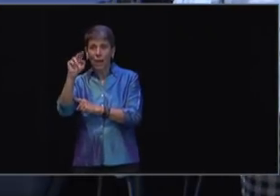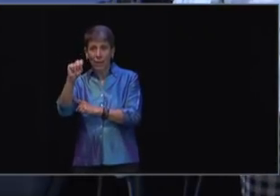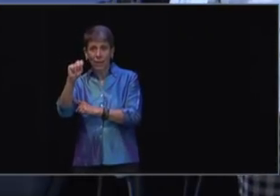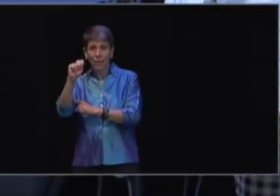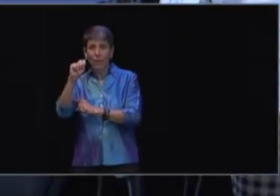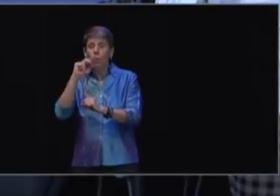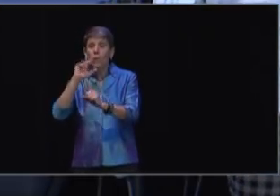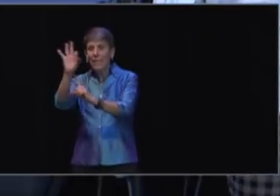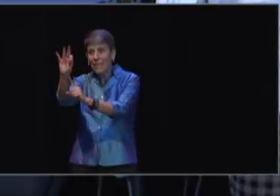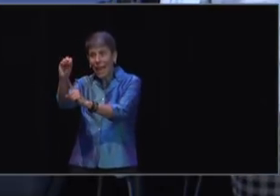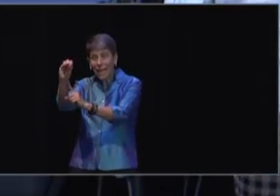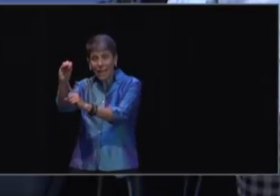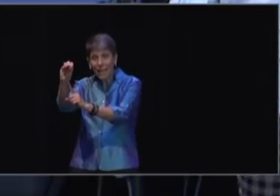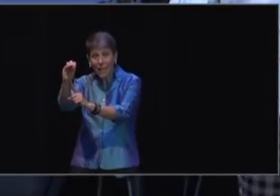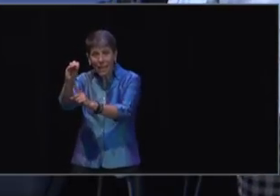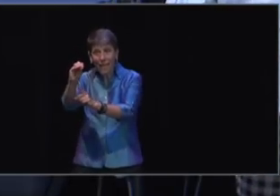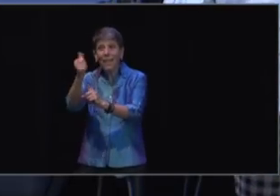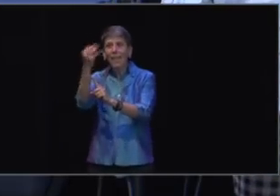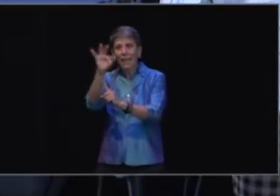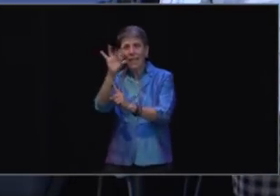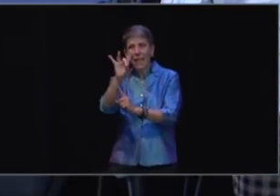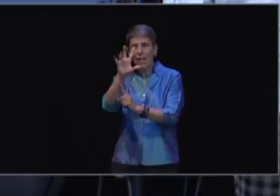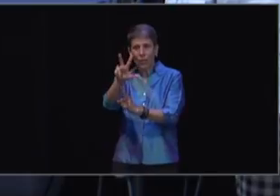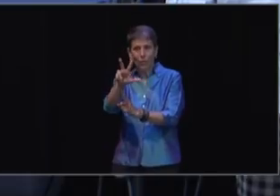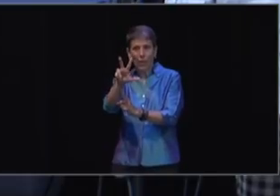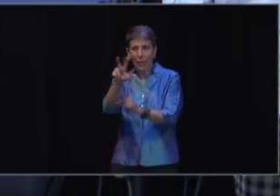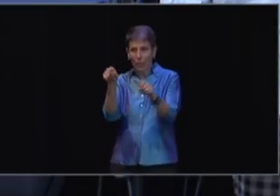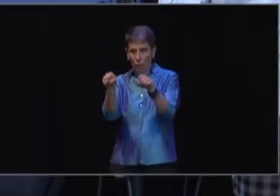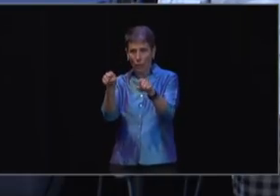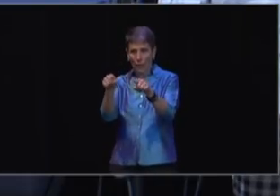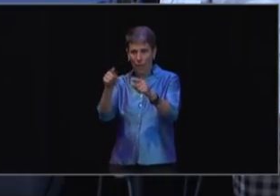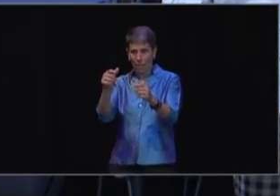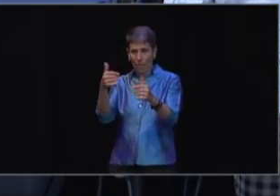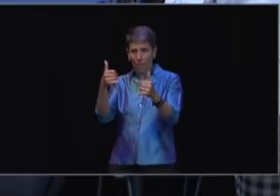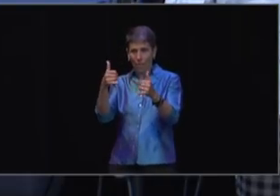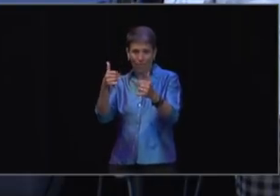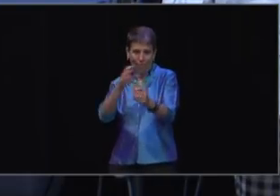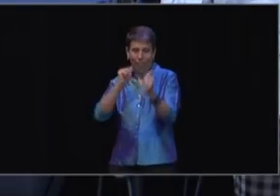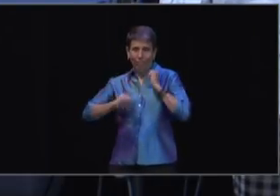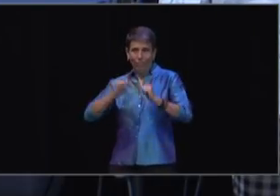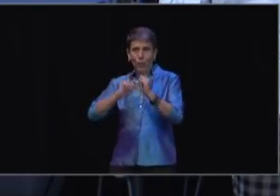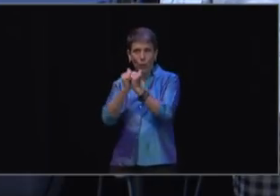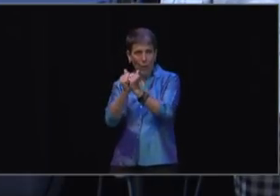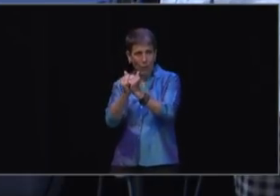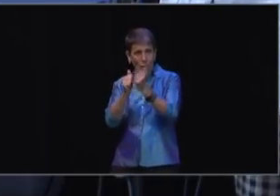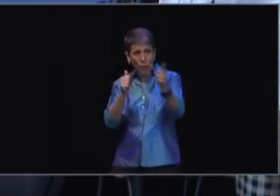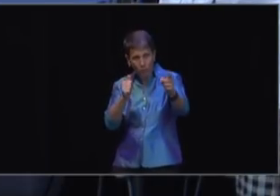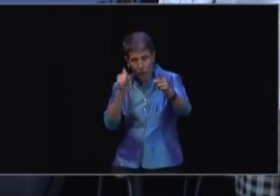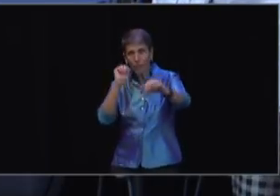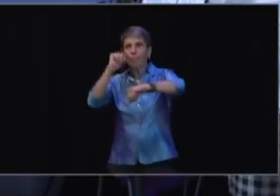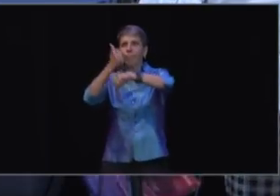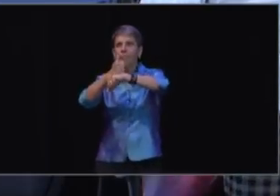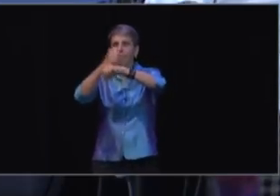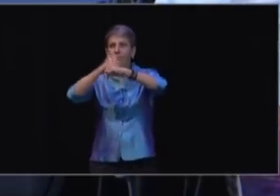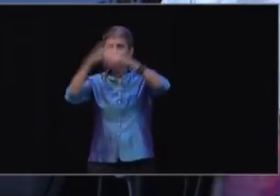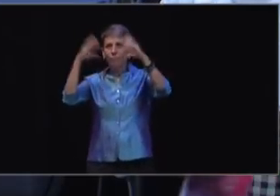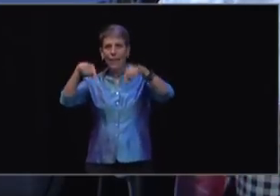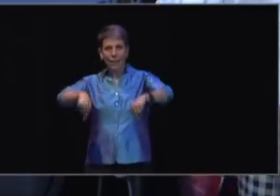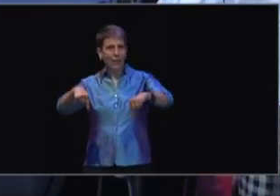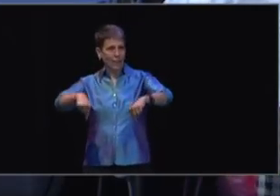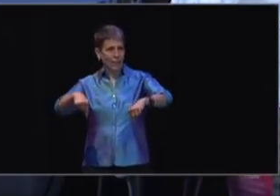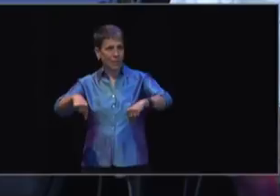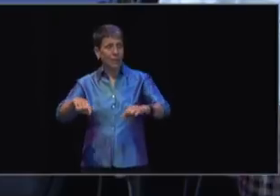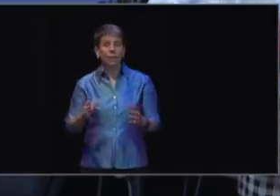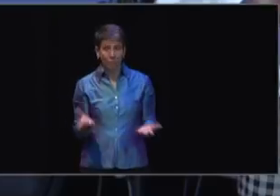Fire. And it is our great honor that she has produced the artistic vision for this. Mm-hmm. And with